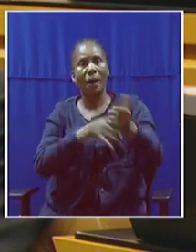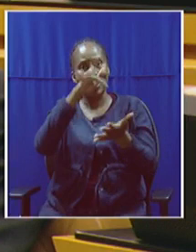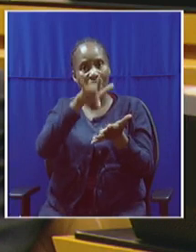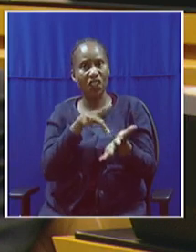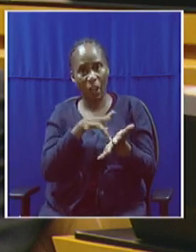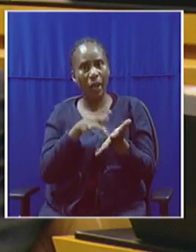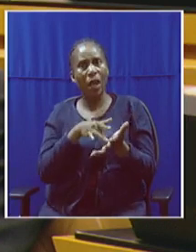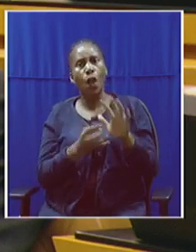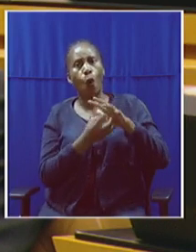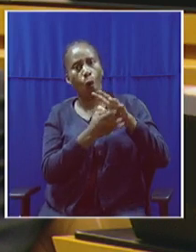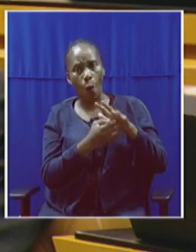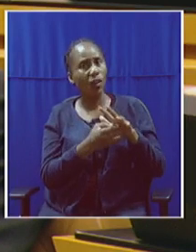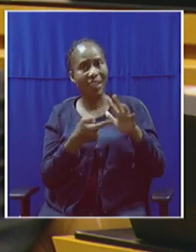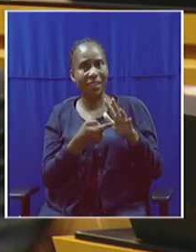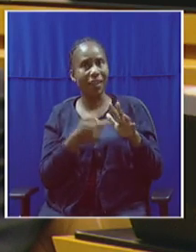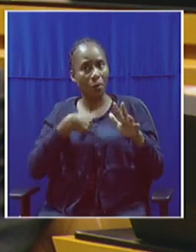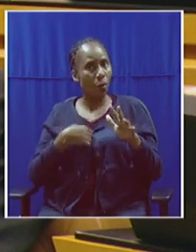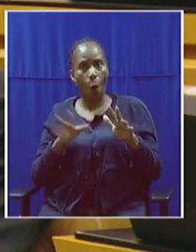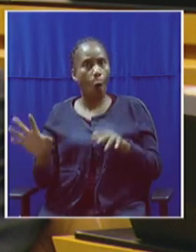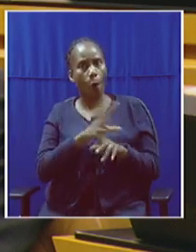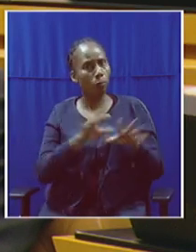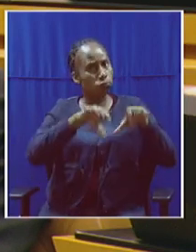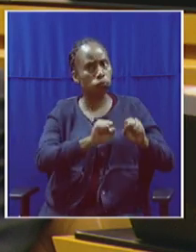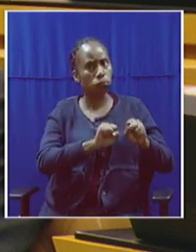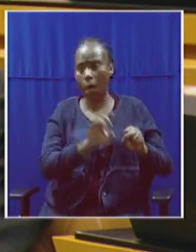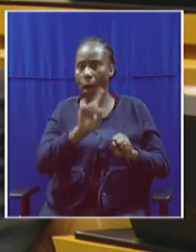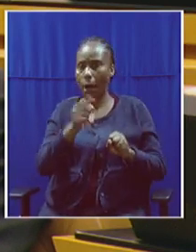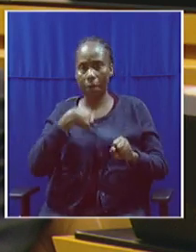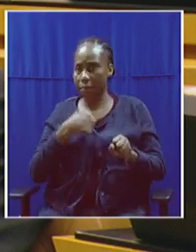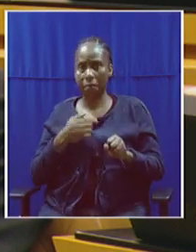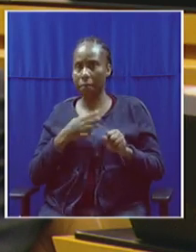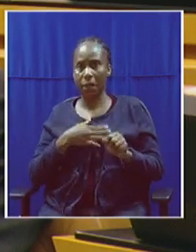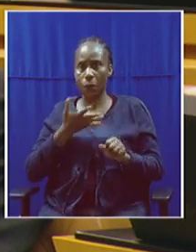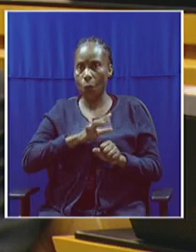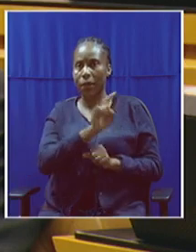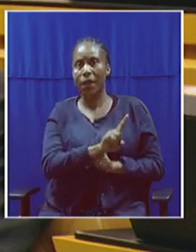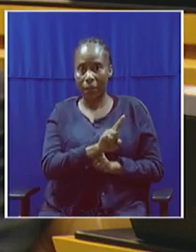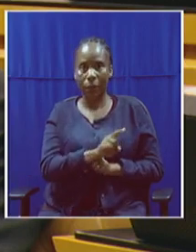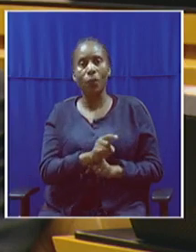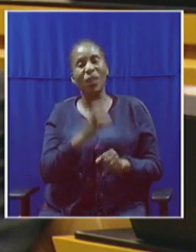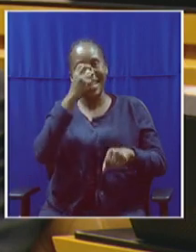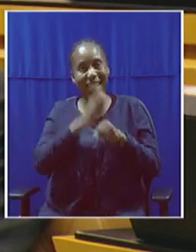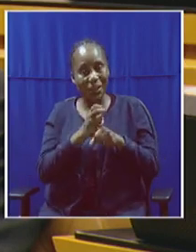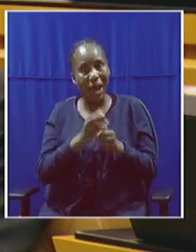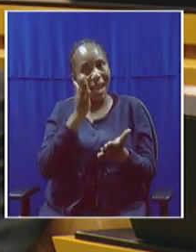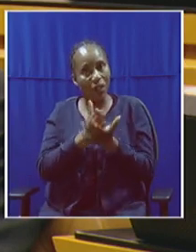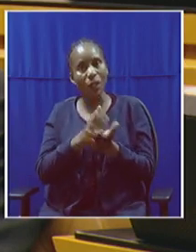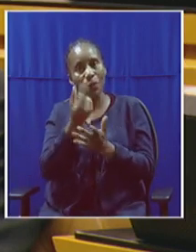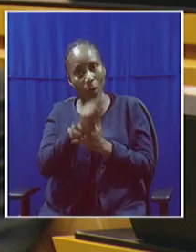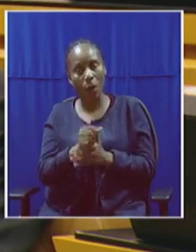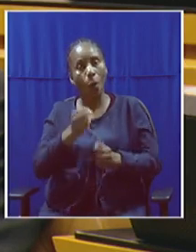in darkness I don't subscribe to that see we should actually work on the